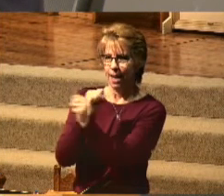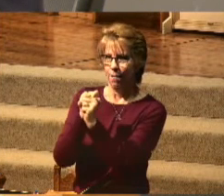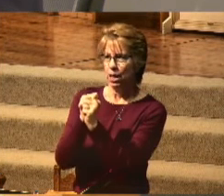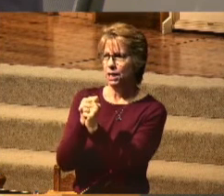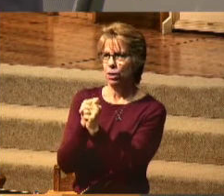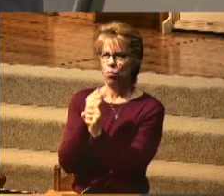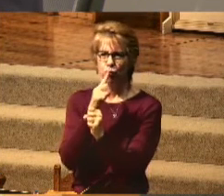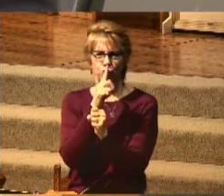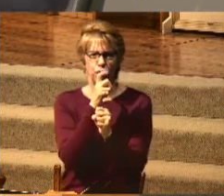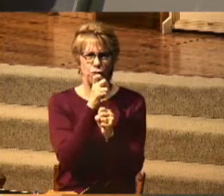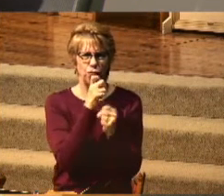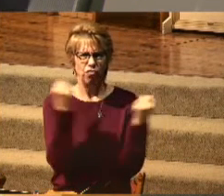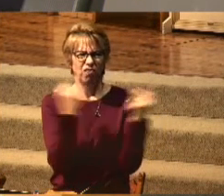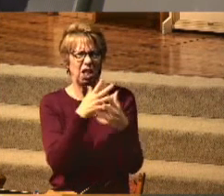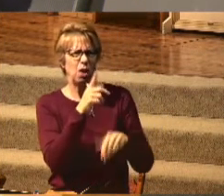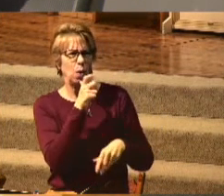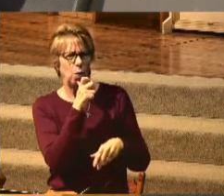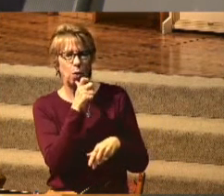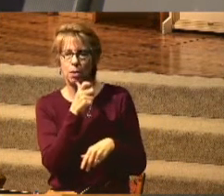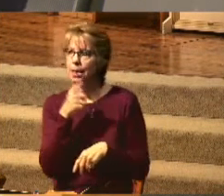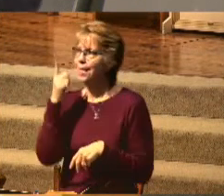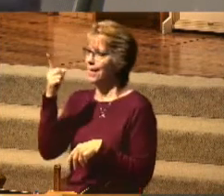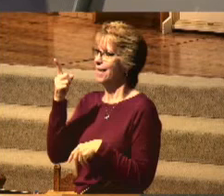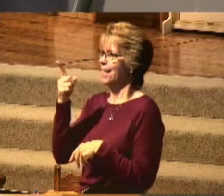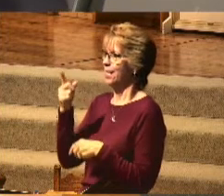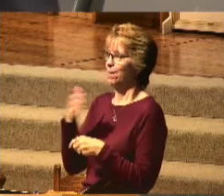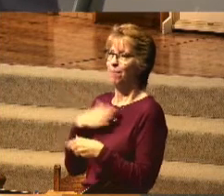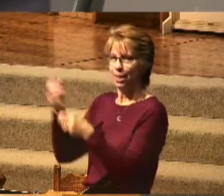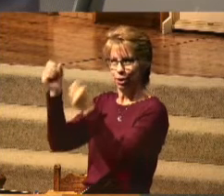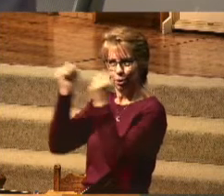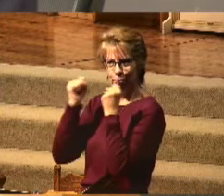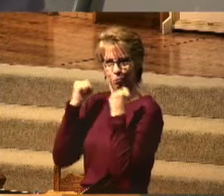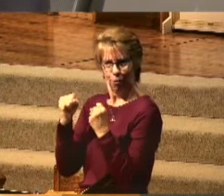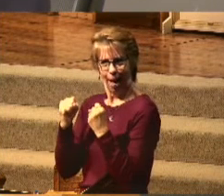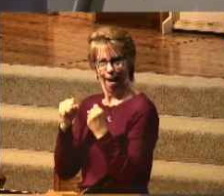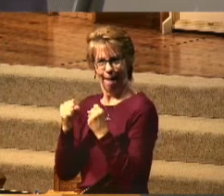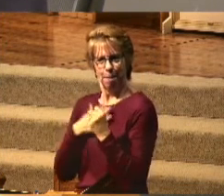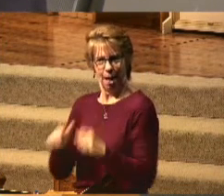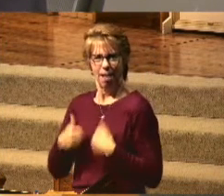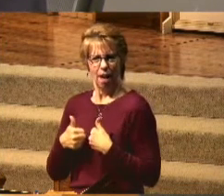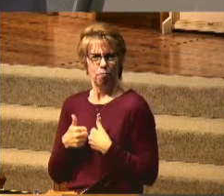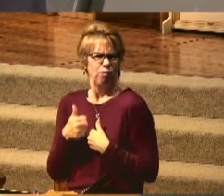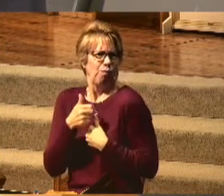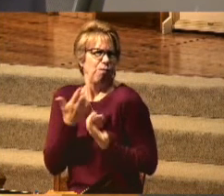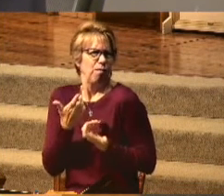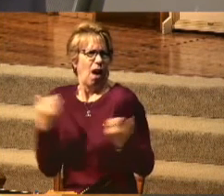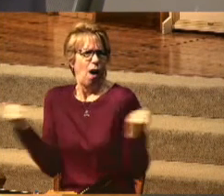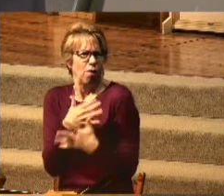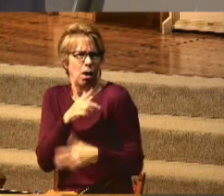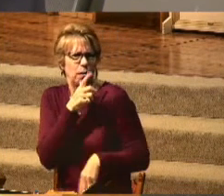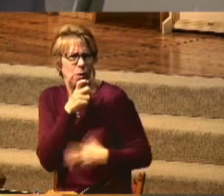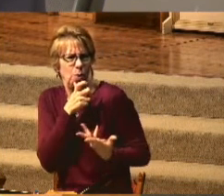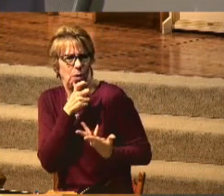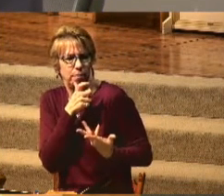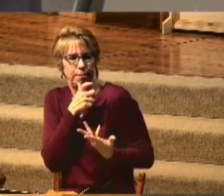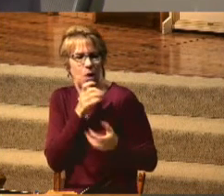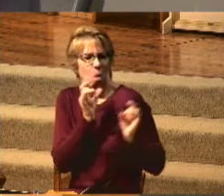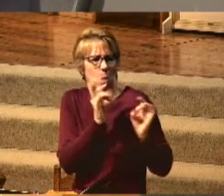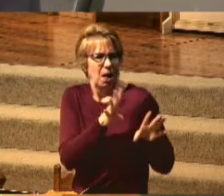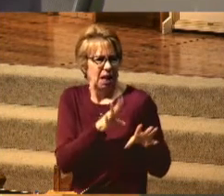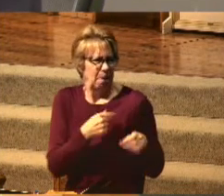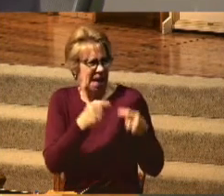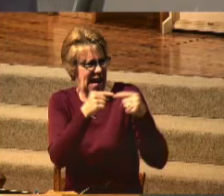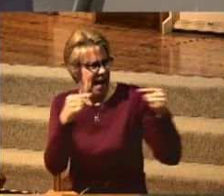fear? The Lord is my strength, is the strength of my life. Whom shall I be afraid? When the wicked, even my enemies, my